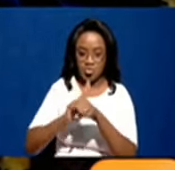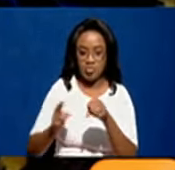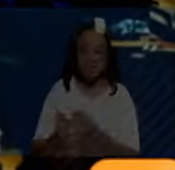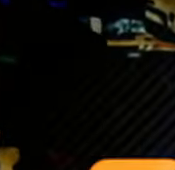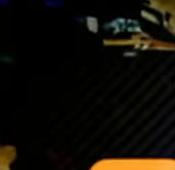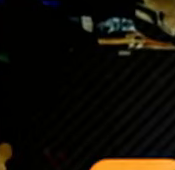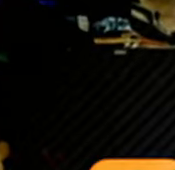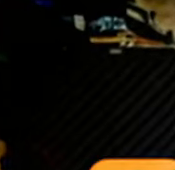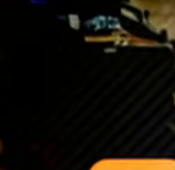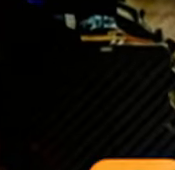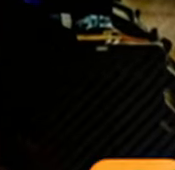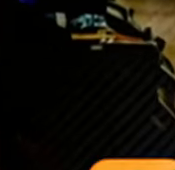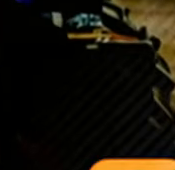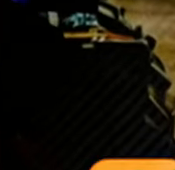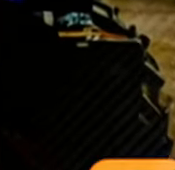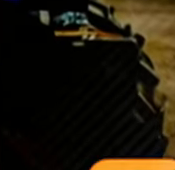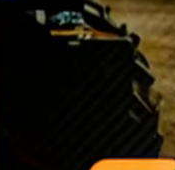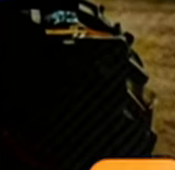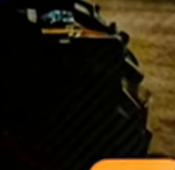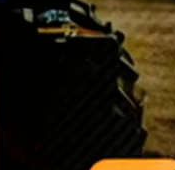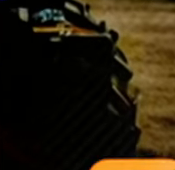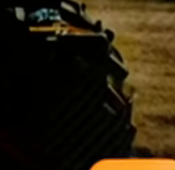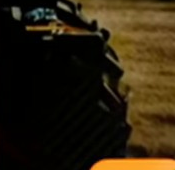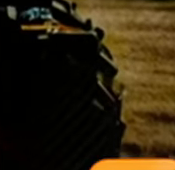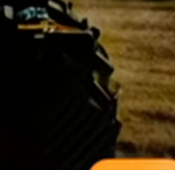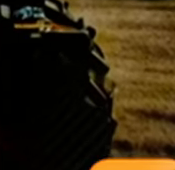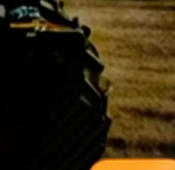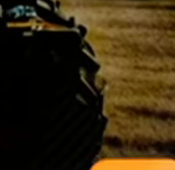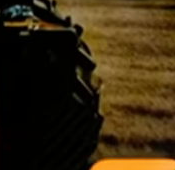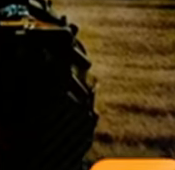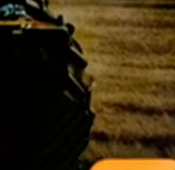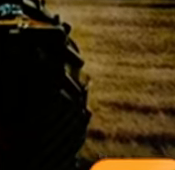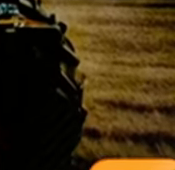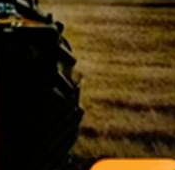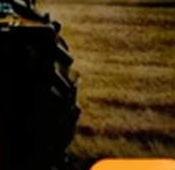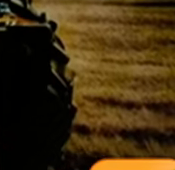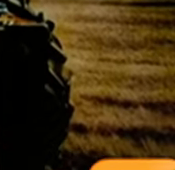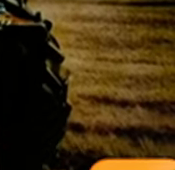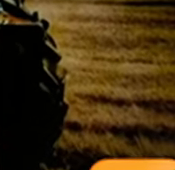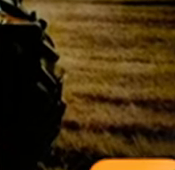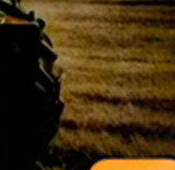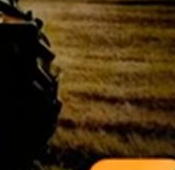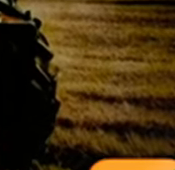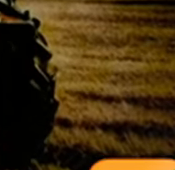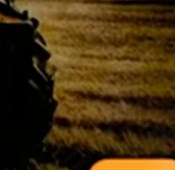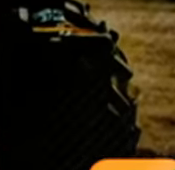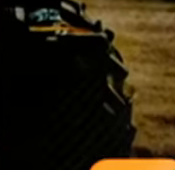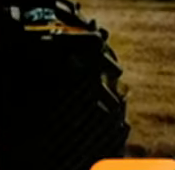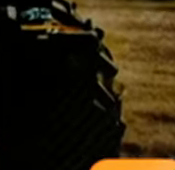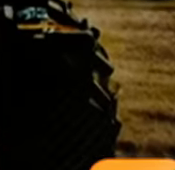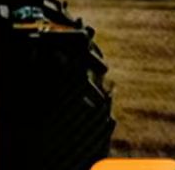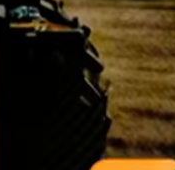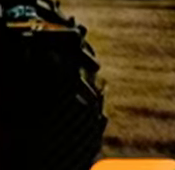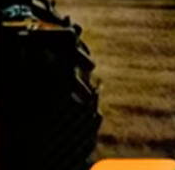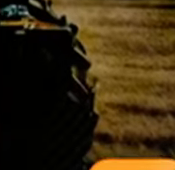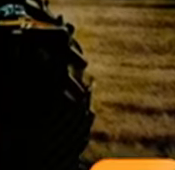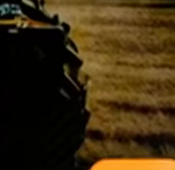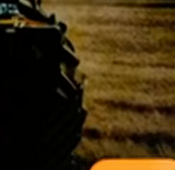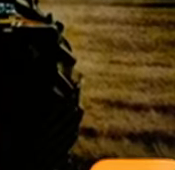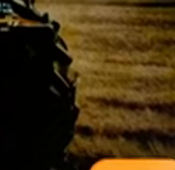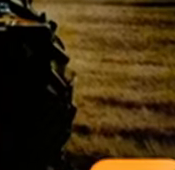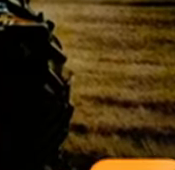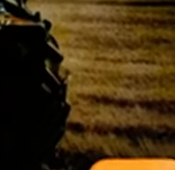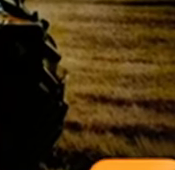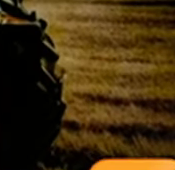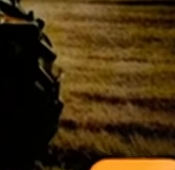of tasks, which include crop mapping, soil analysis, fertilizer application, irrigation, troubleshooting, as well